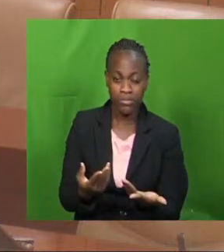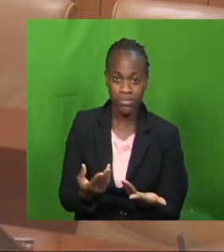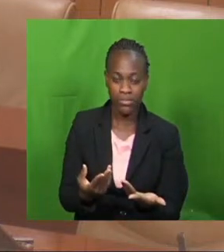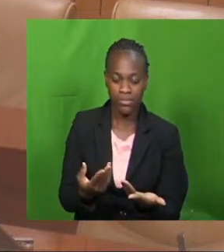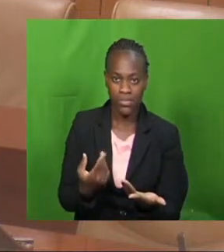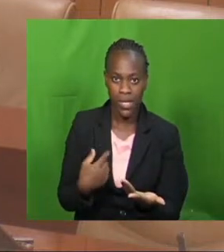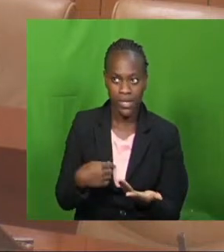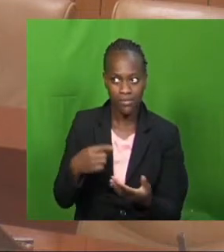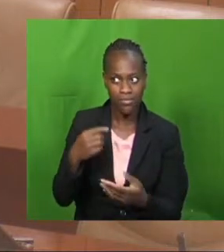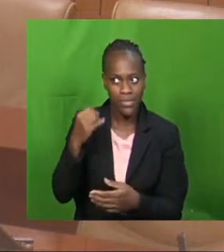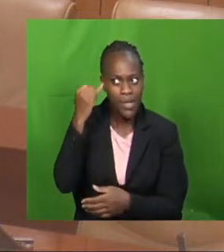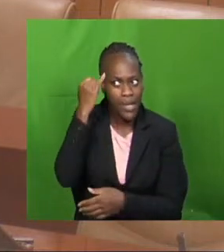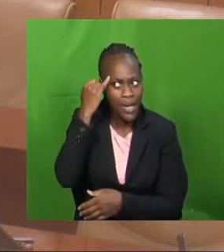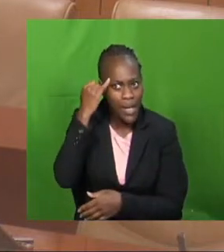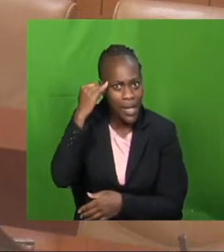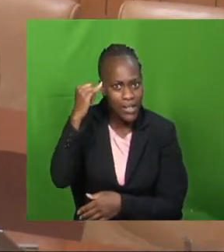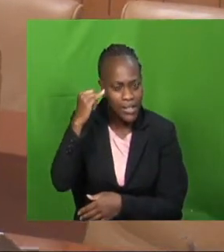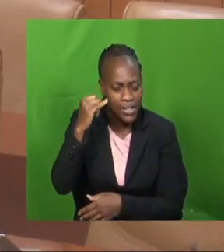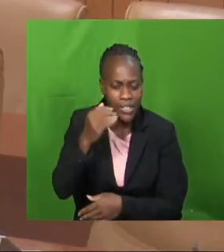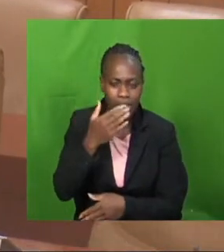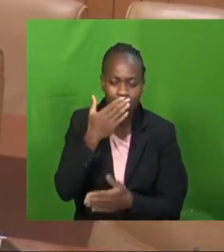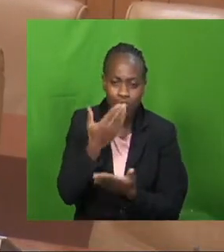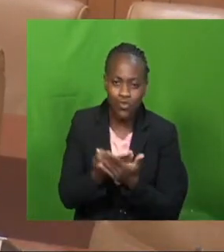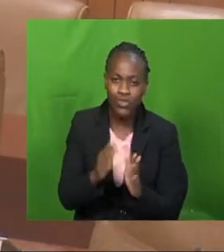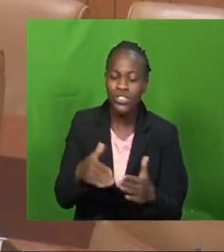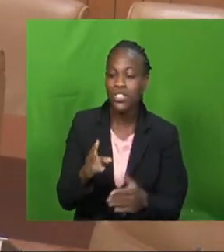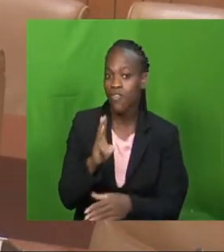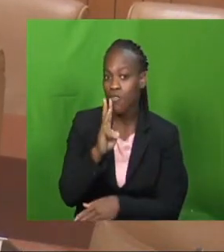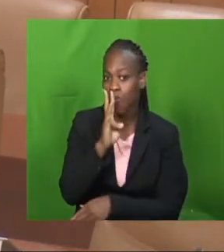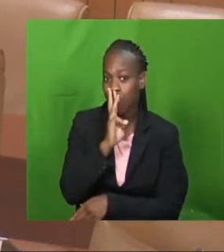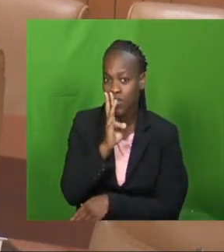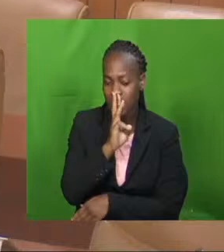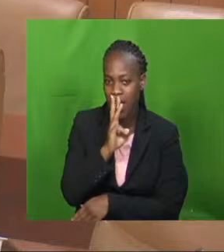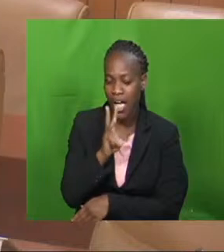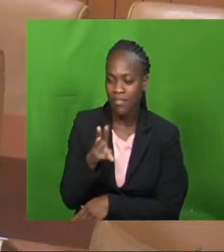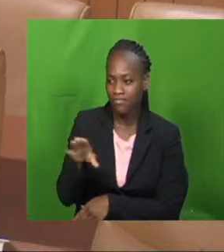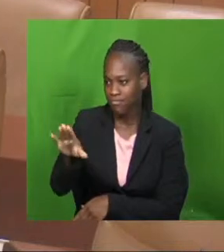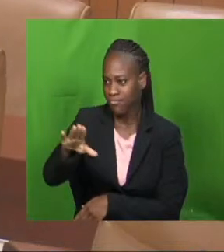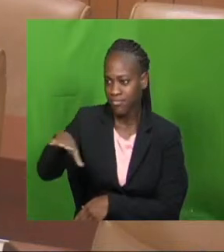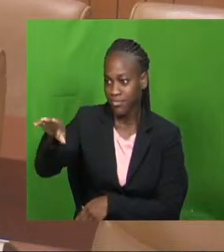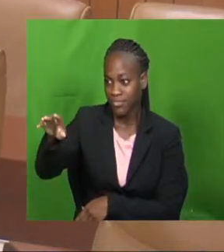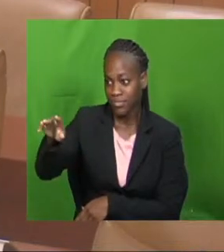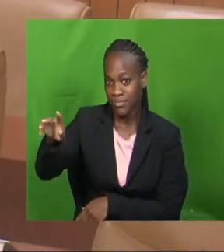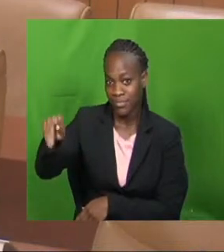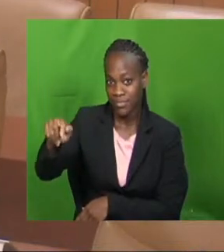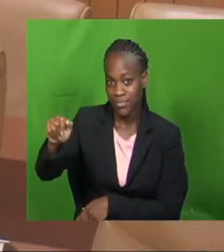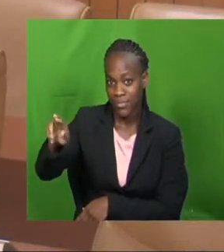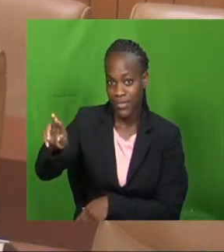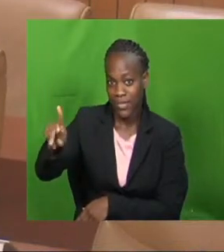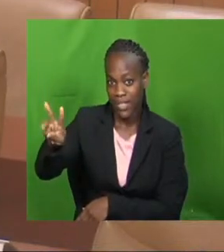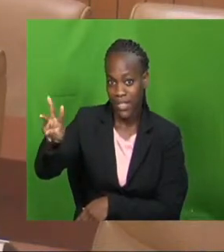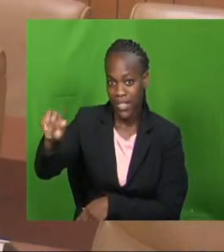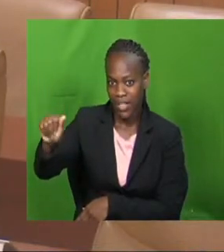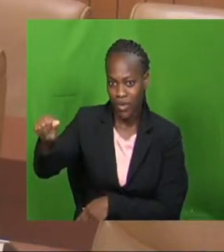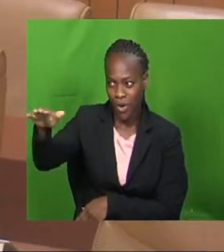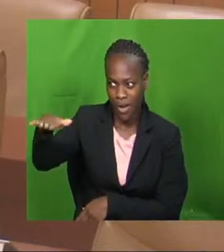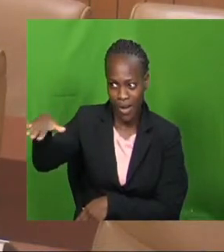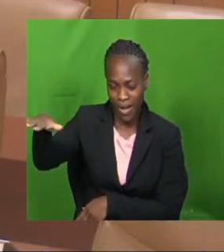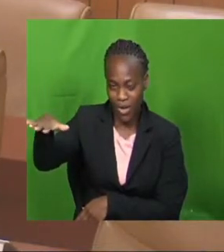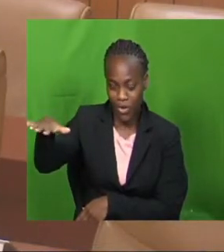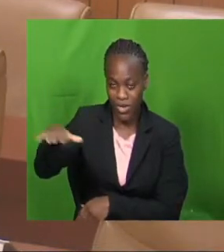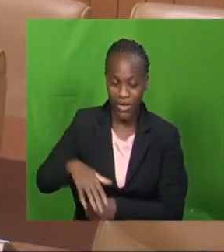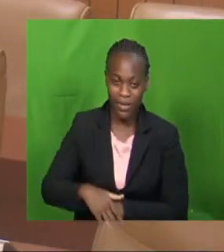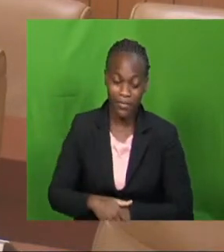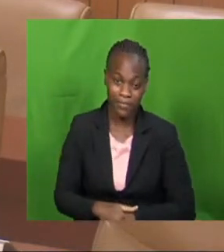view that it is good to provide water for people of Takwa and its environment. In